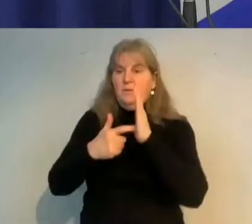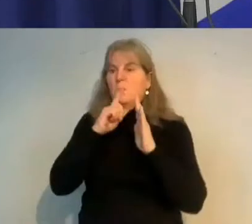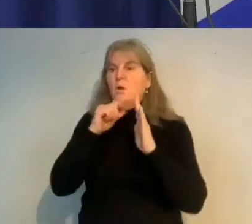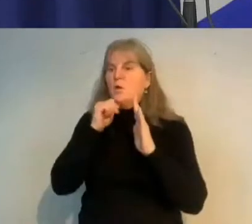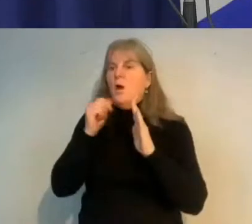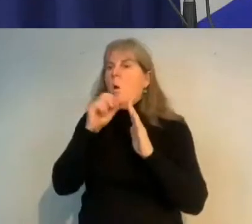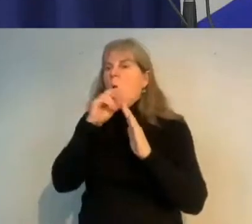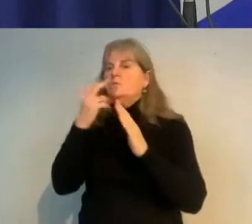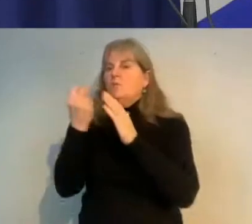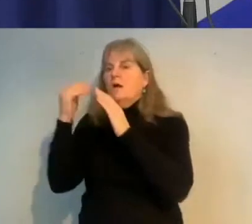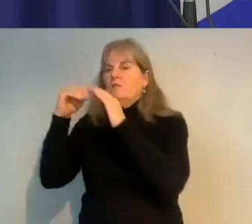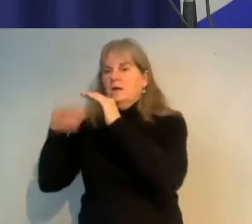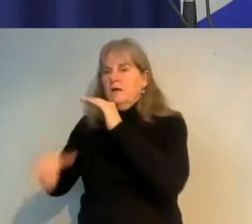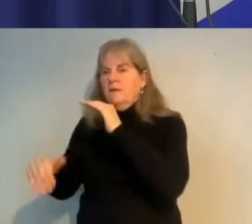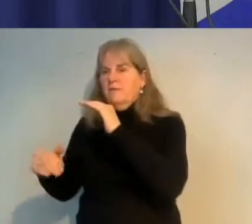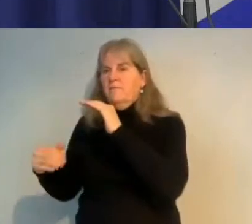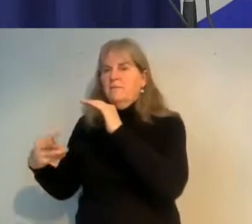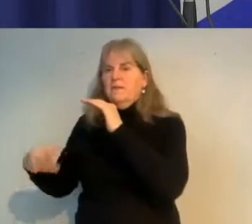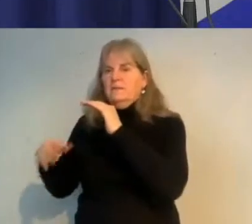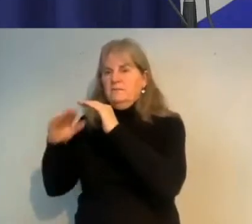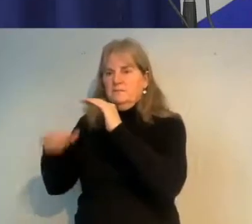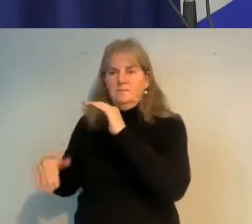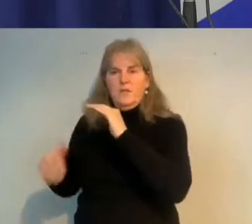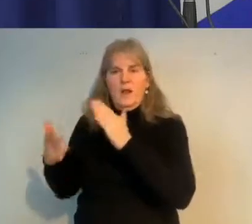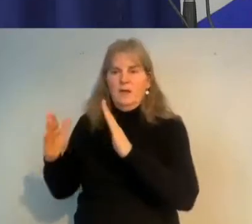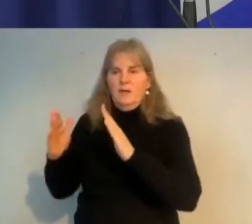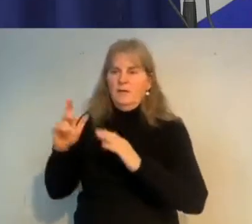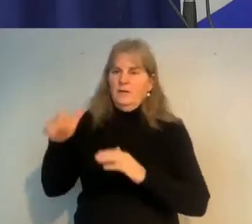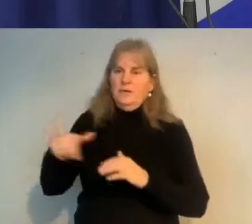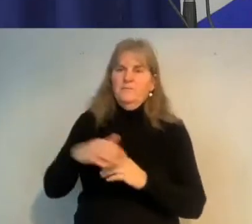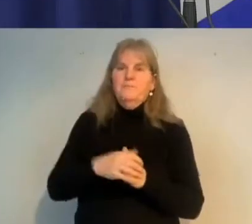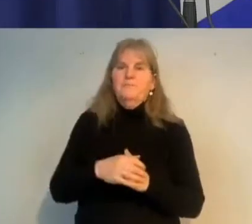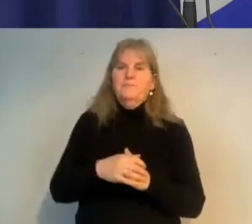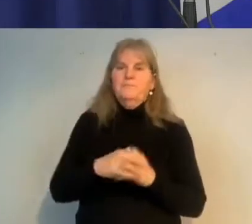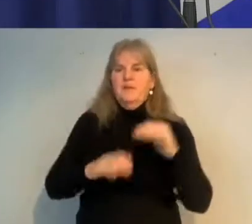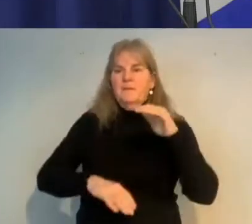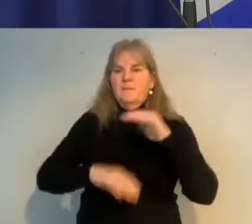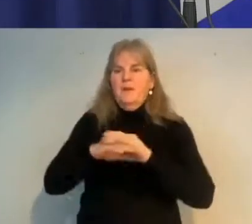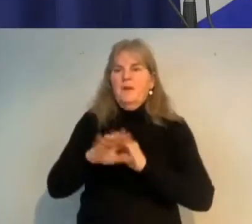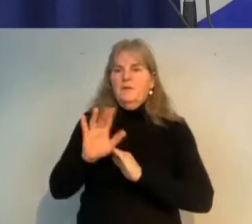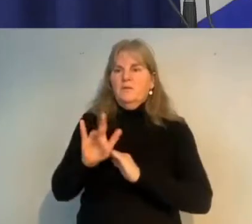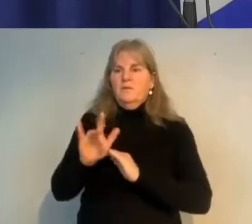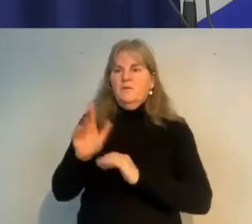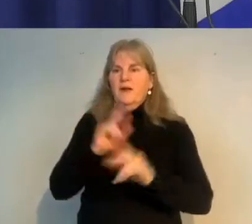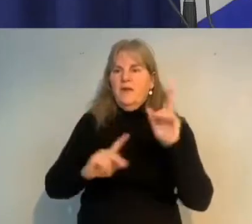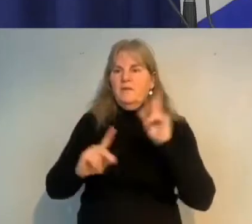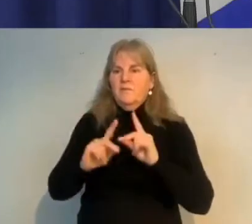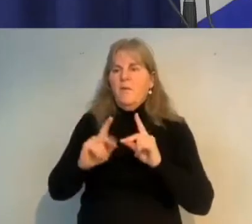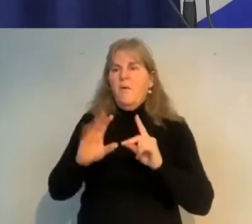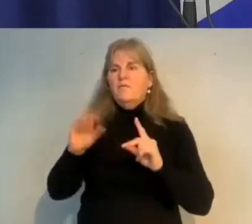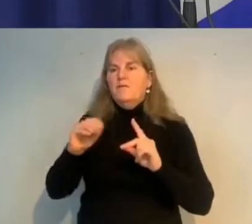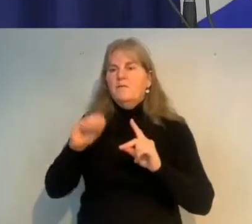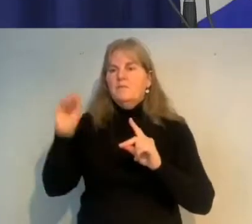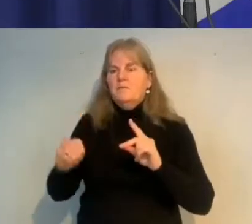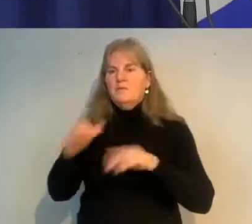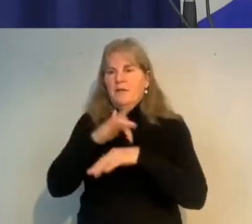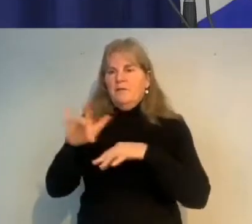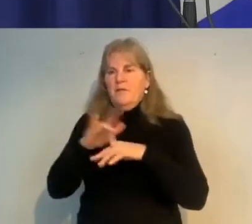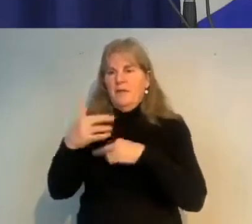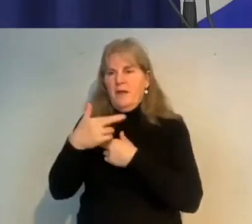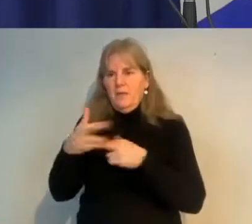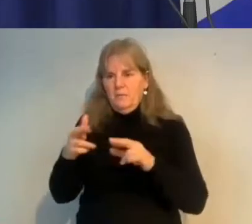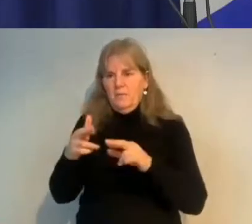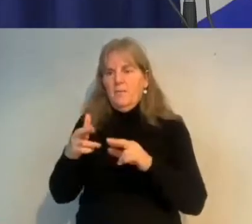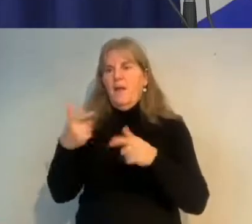4 months. A maximum of 25 people or 50% venue capacity may attend the place, whichever is